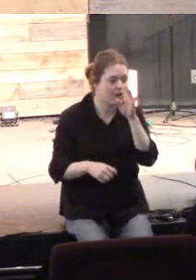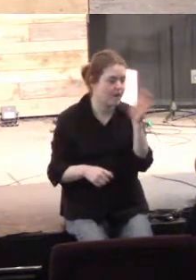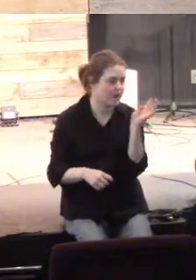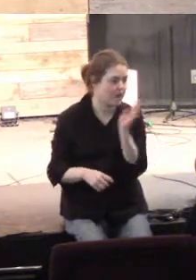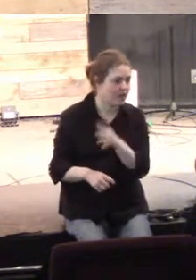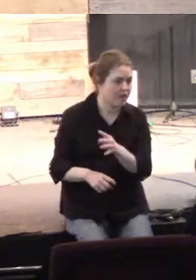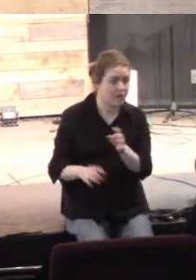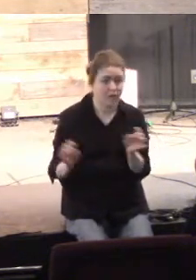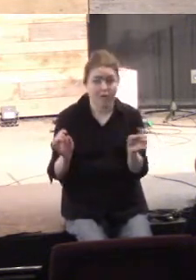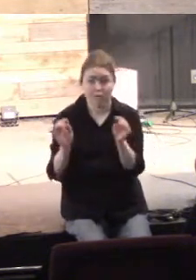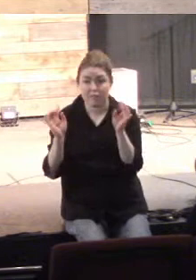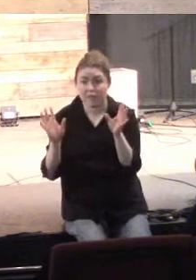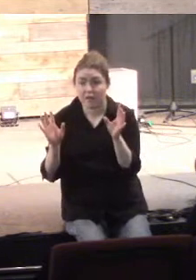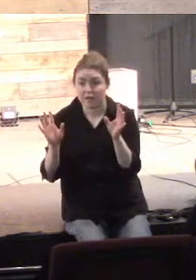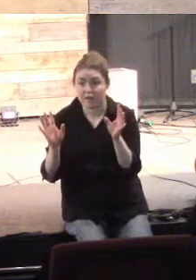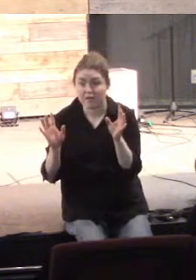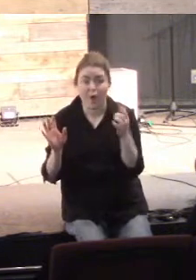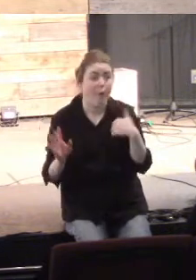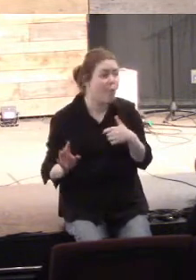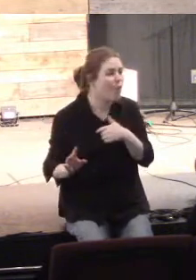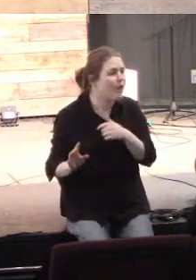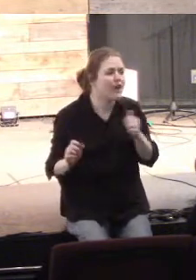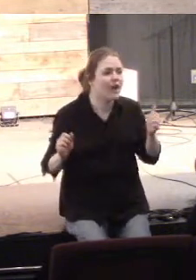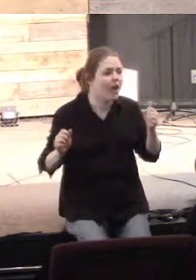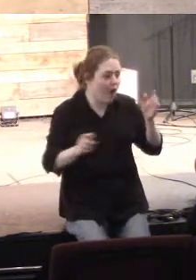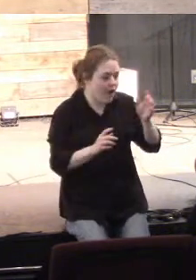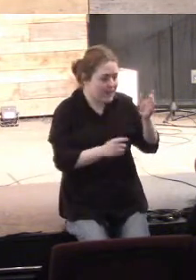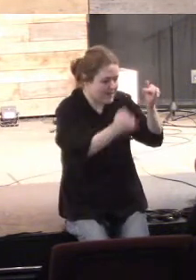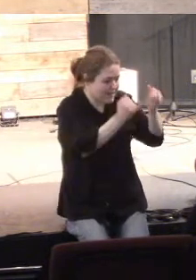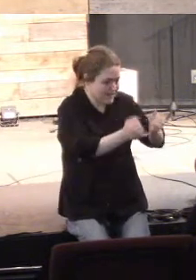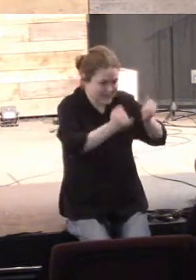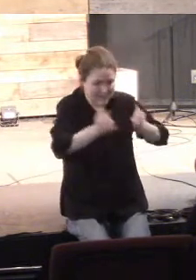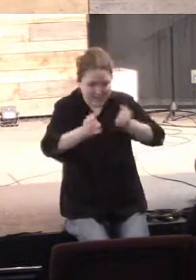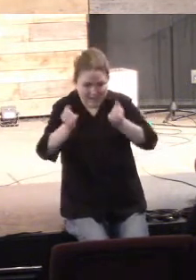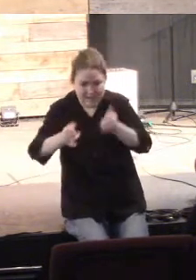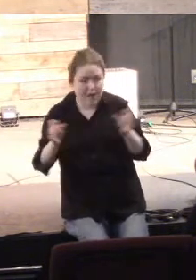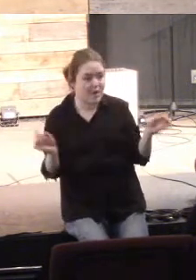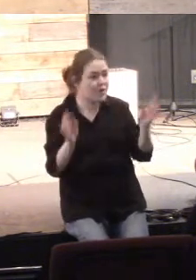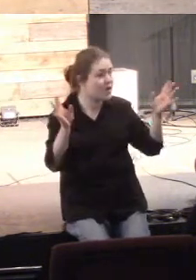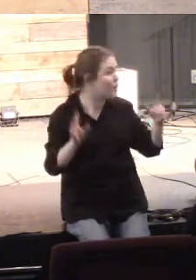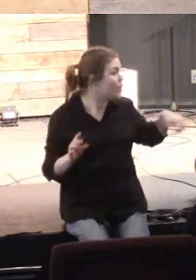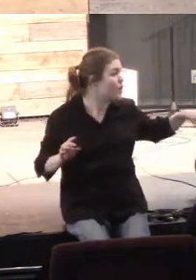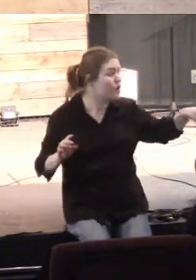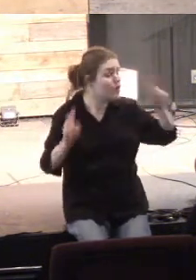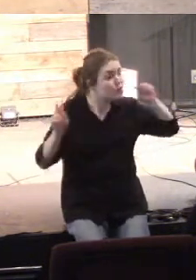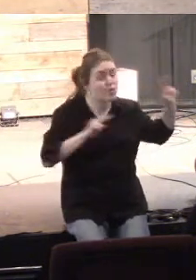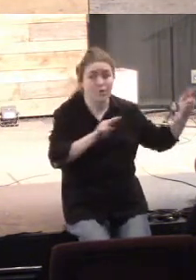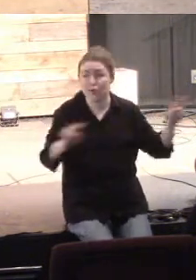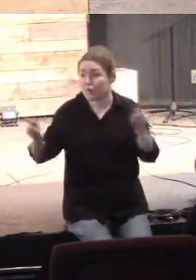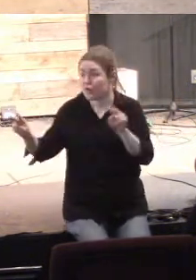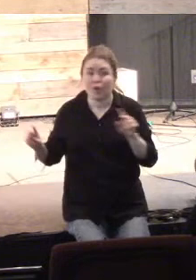We all are miracles. You look around the room. We're all miracles.